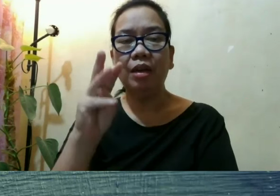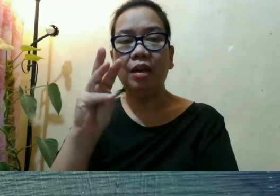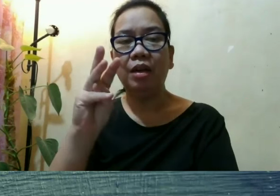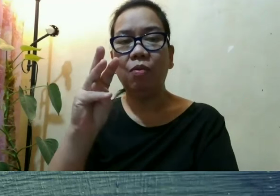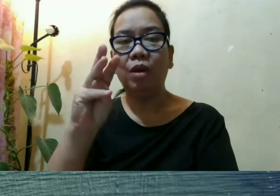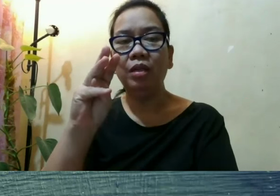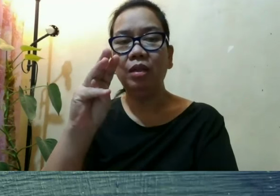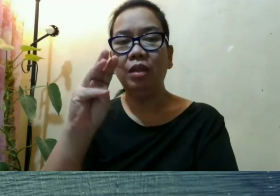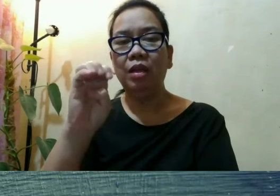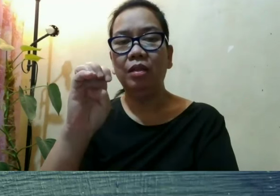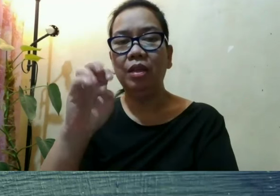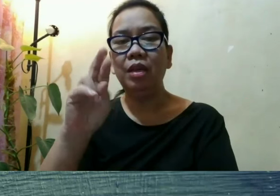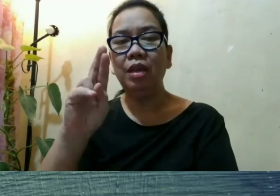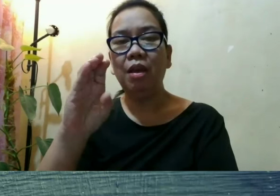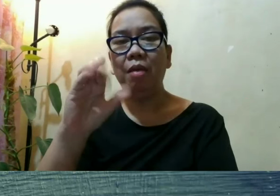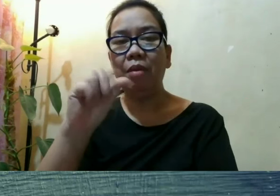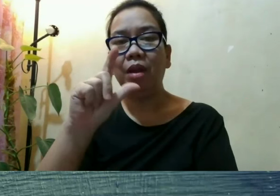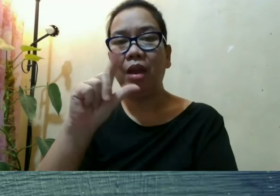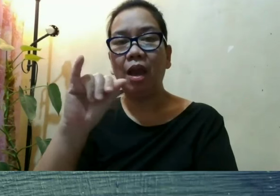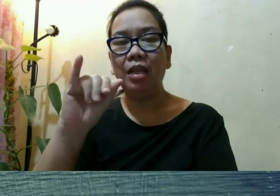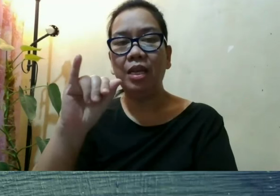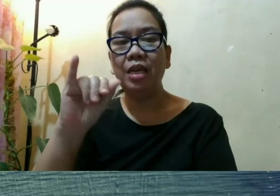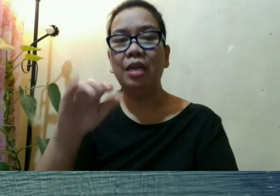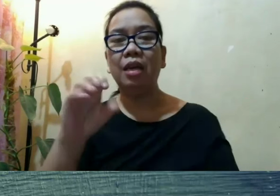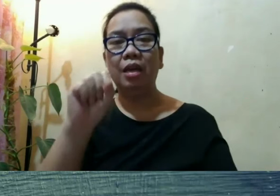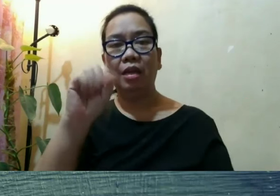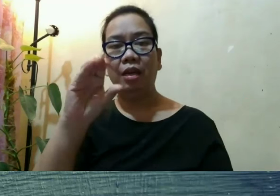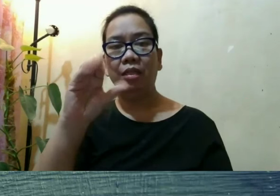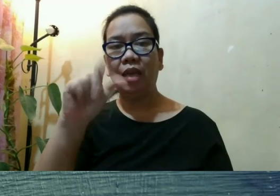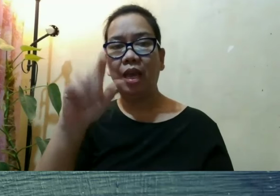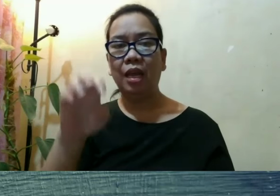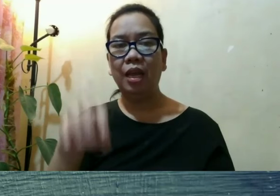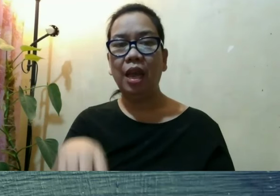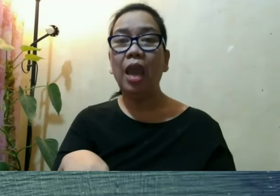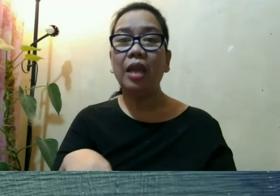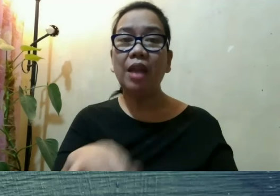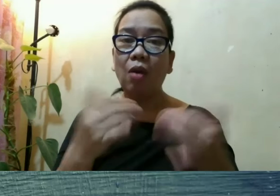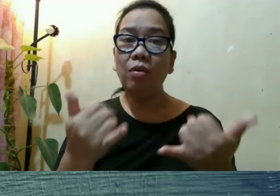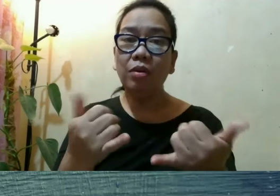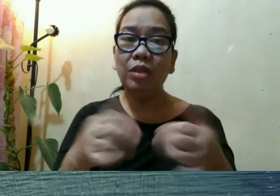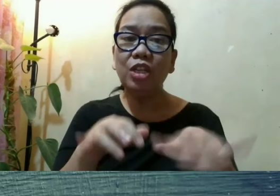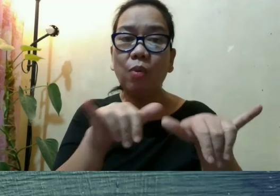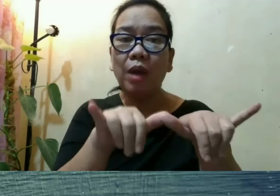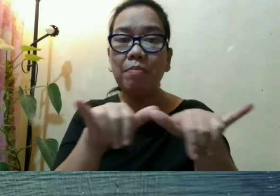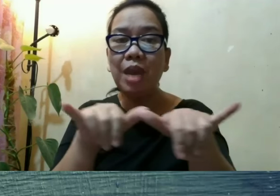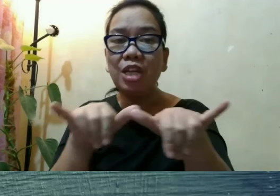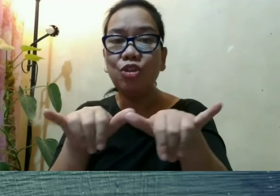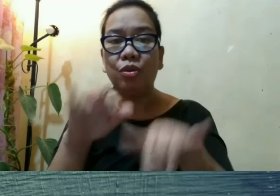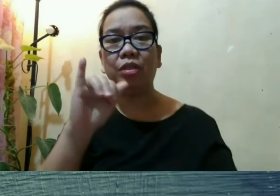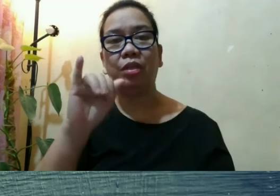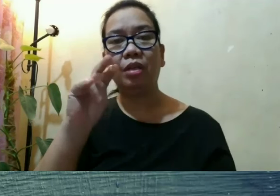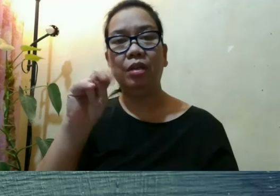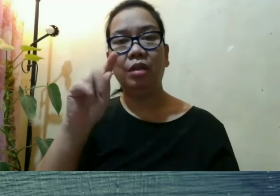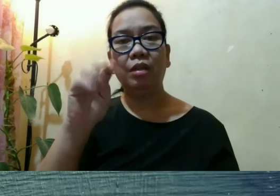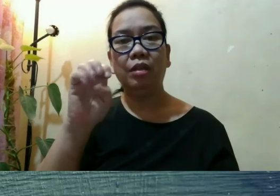another one, the Mercalli scale. Now, this one